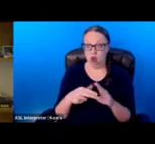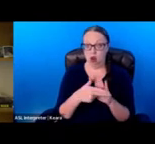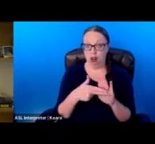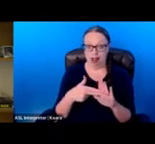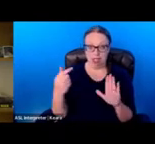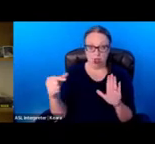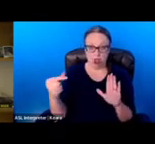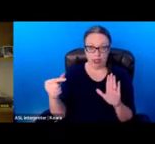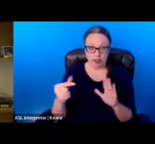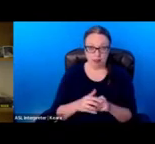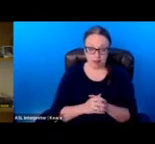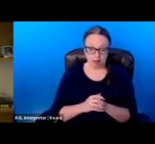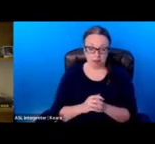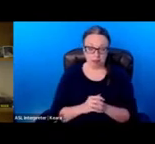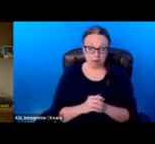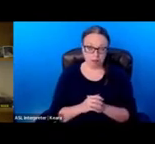in green color.